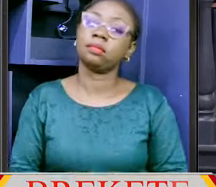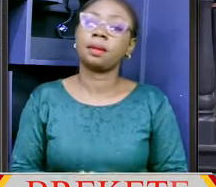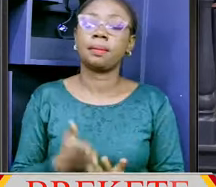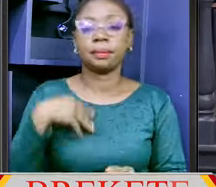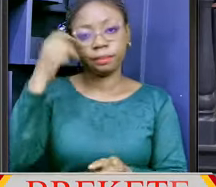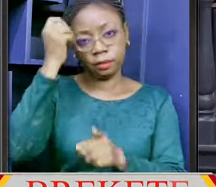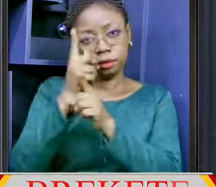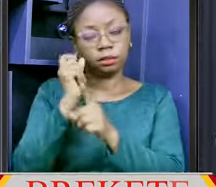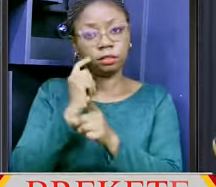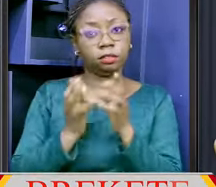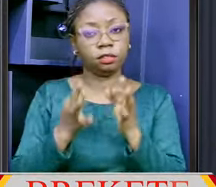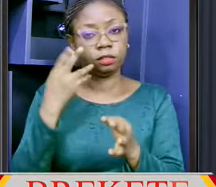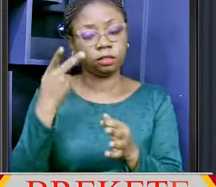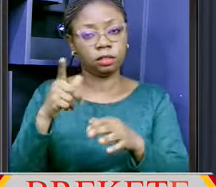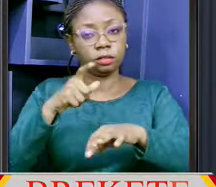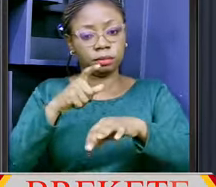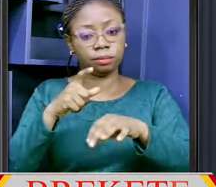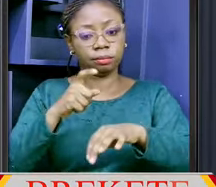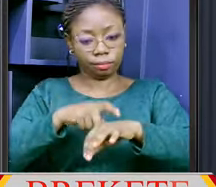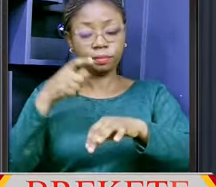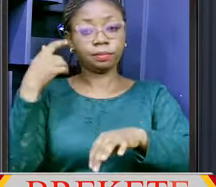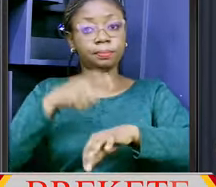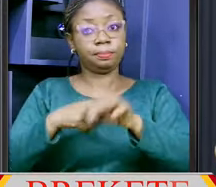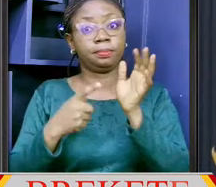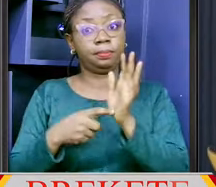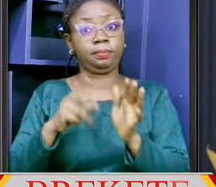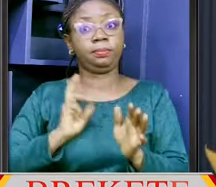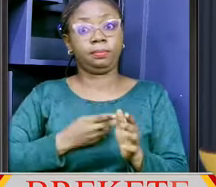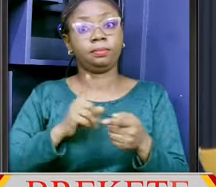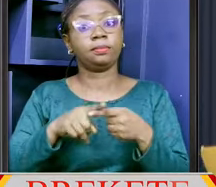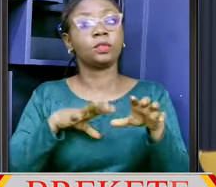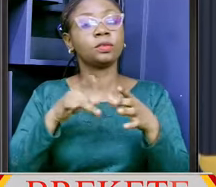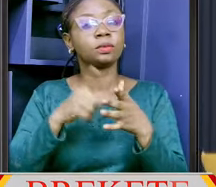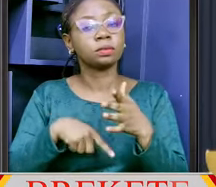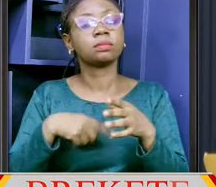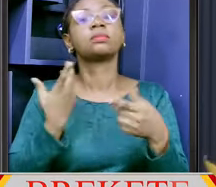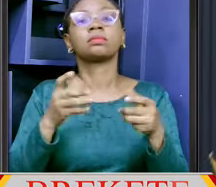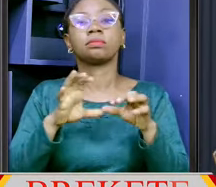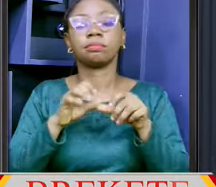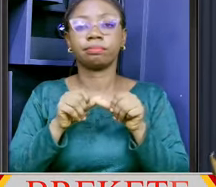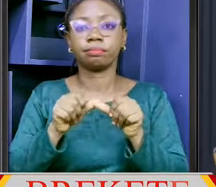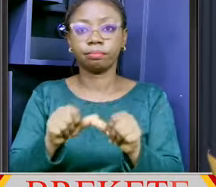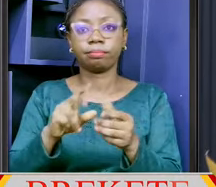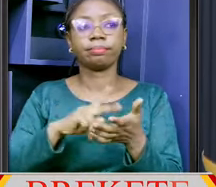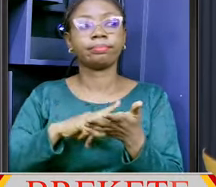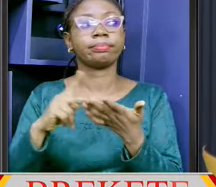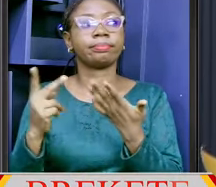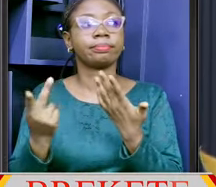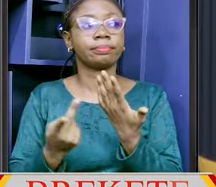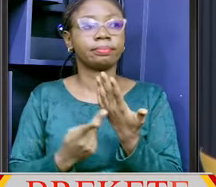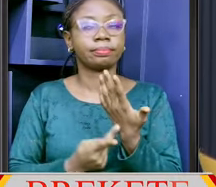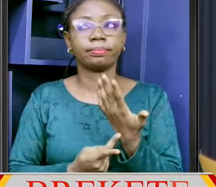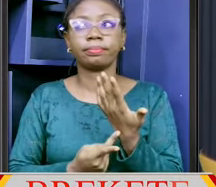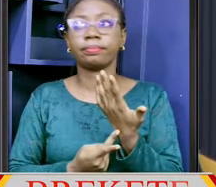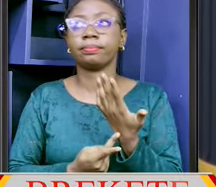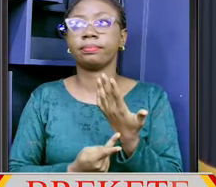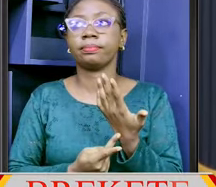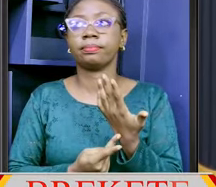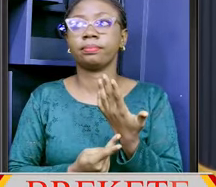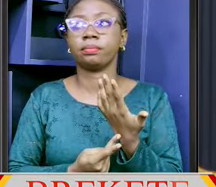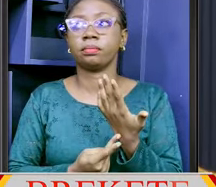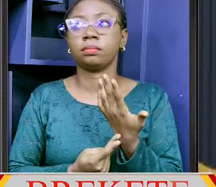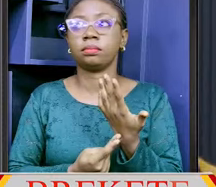My brothers, my sisters, if when I looked on and I see time, don't they give us signal to do it in signal, make we continue to the van, not they go.